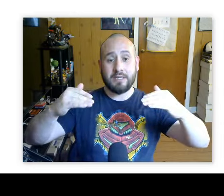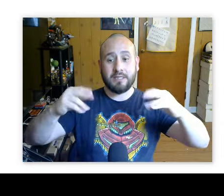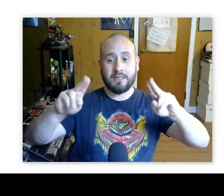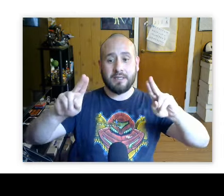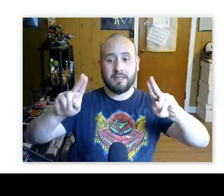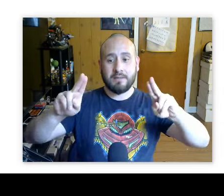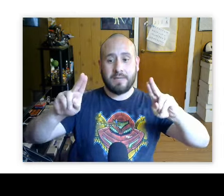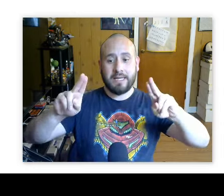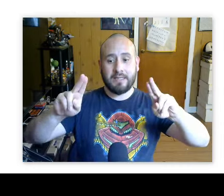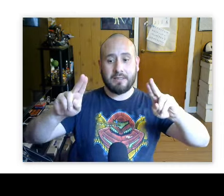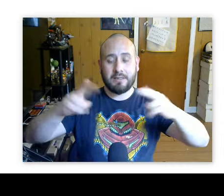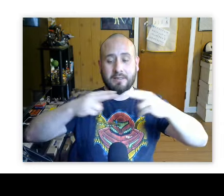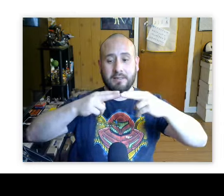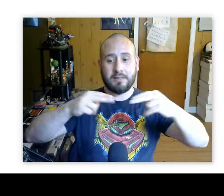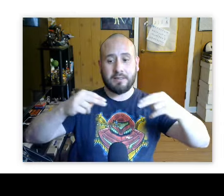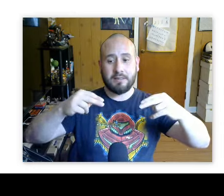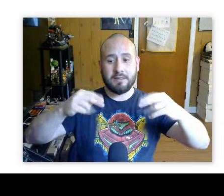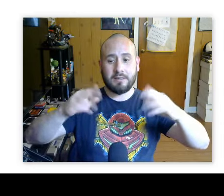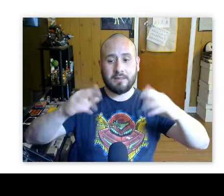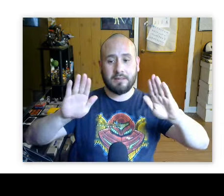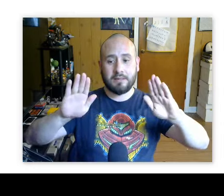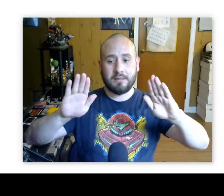Lasagna, bacon,